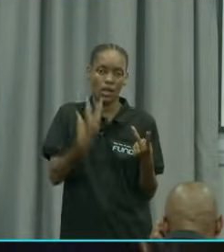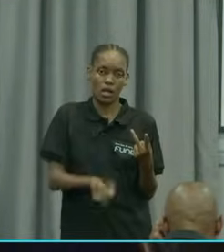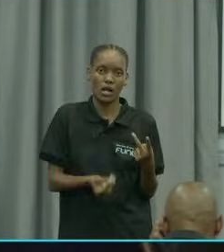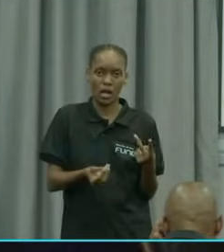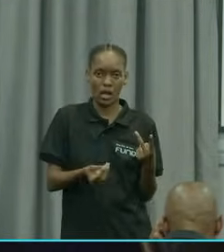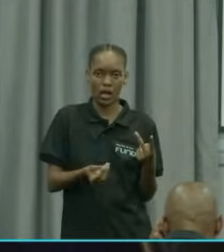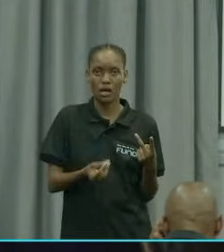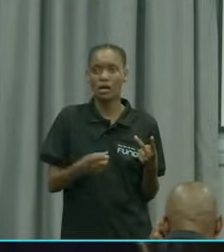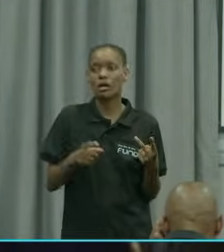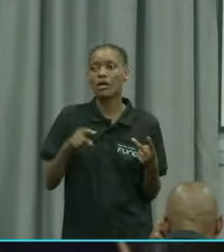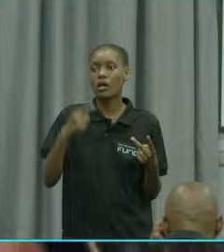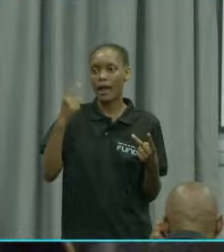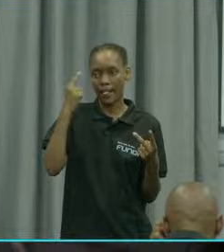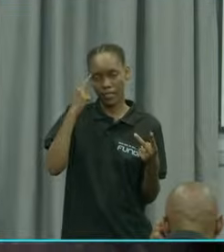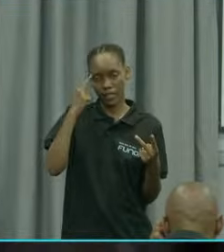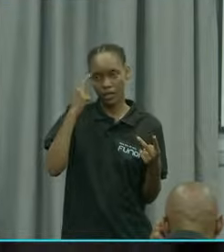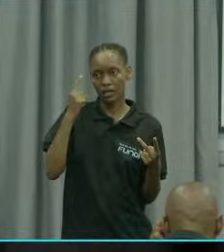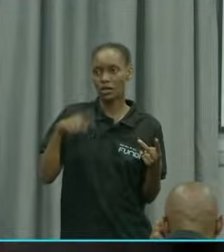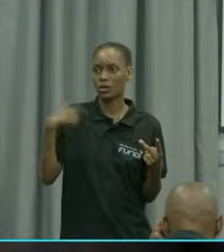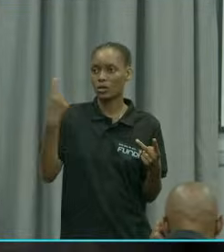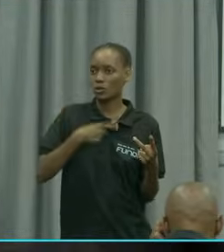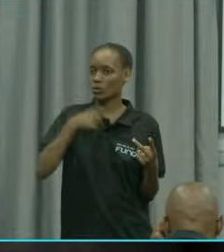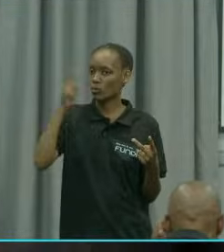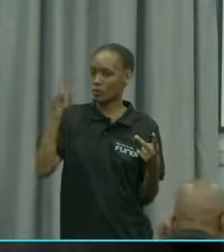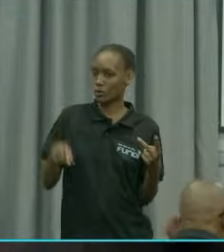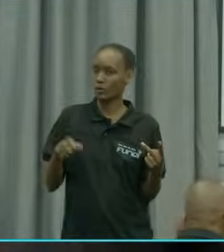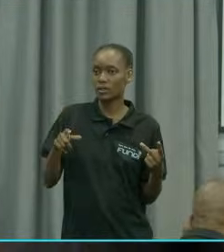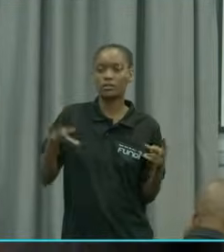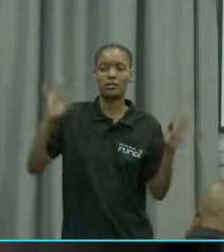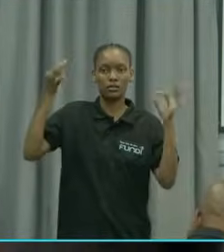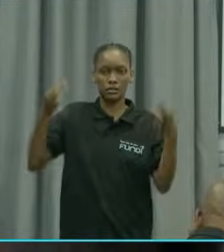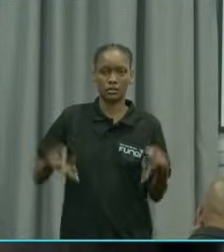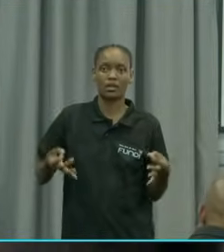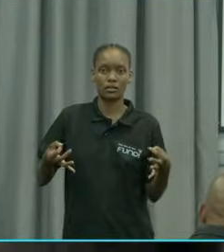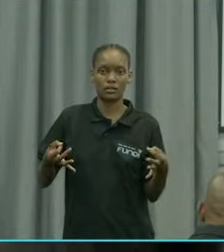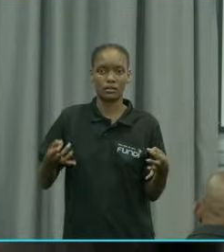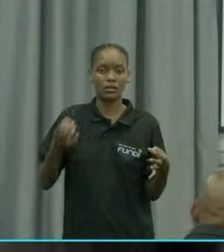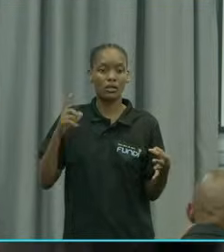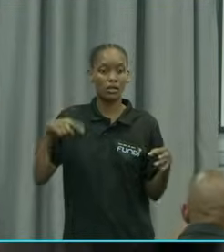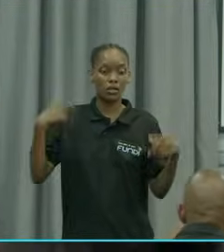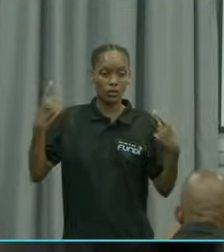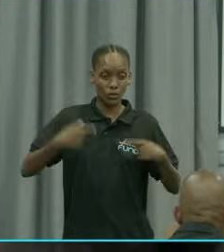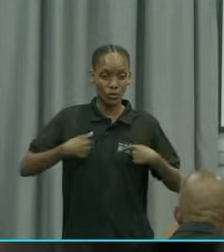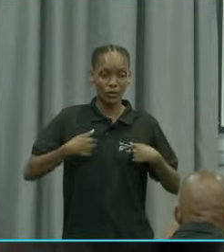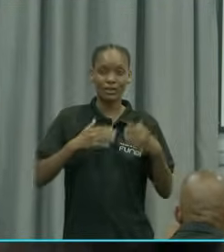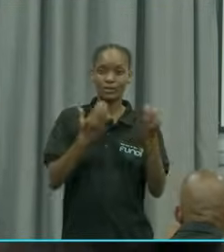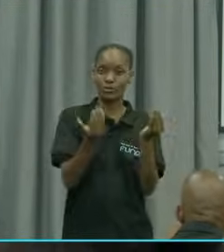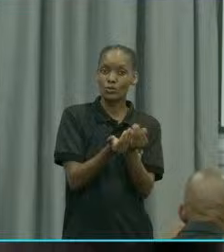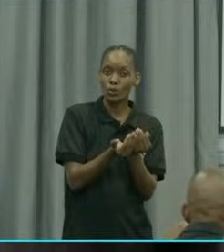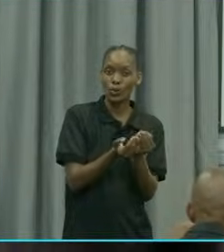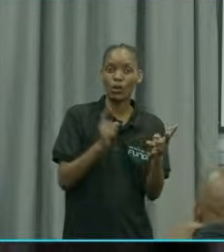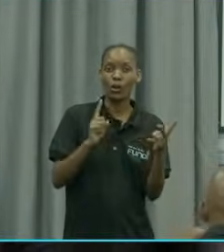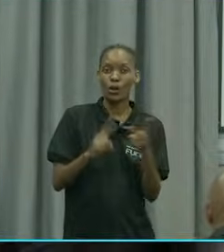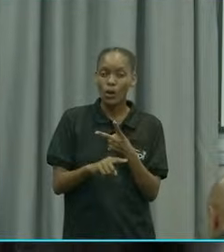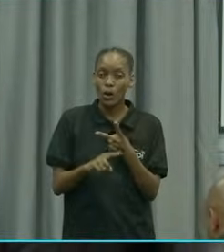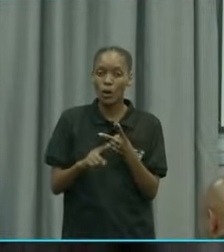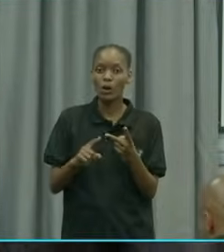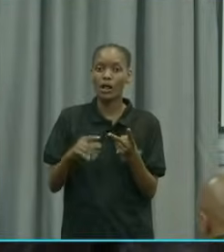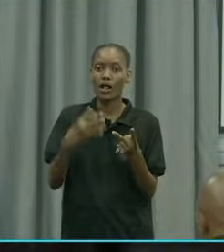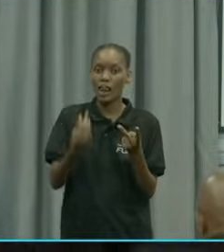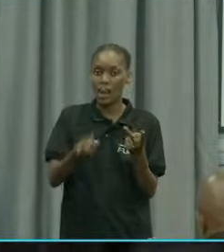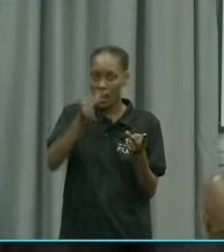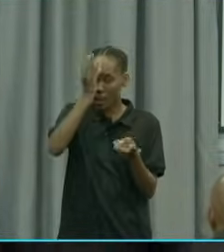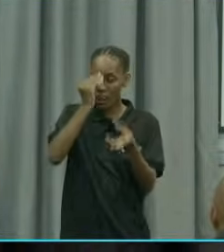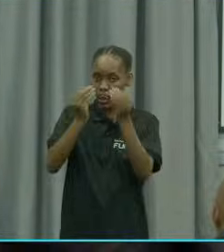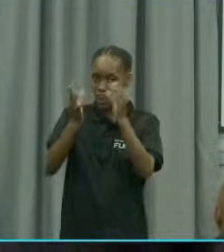That's where I think we need to maybe take a decision. What are we looking at? Are we looking at the learner, or are we looking at the school? Because if